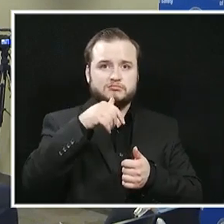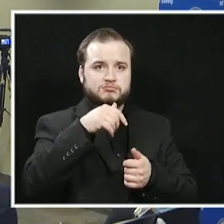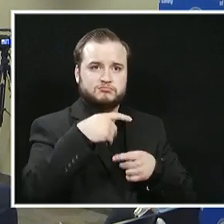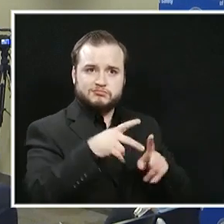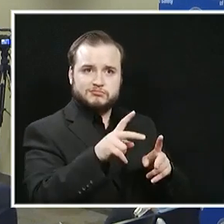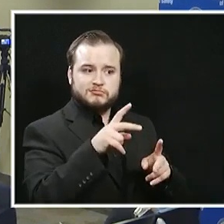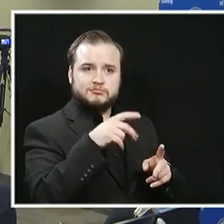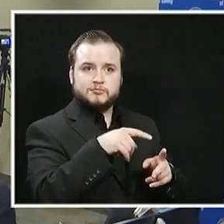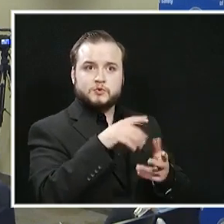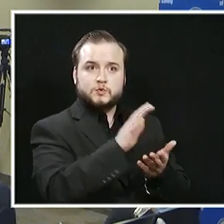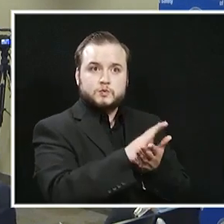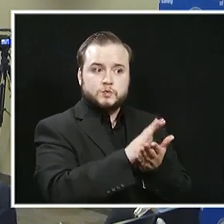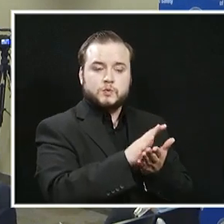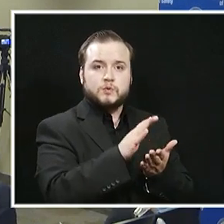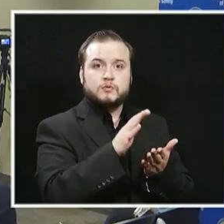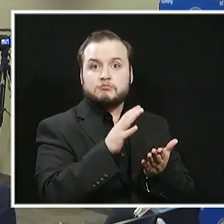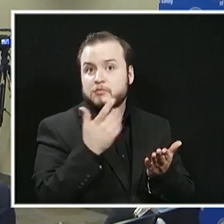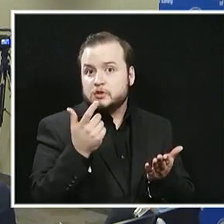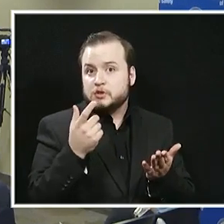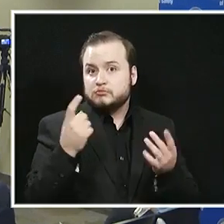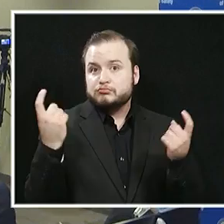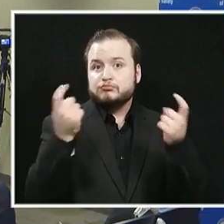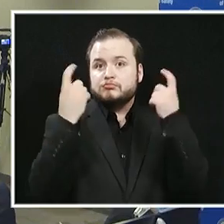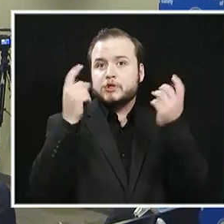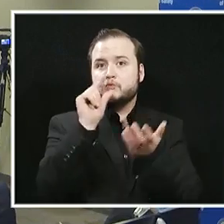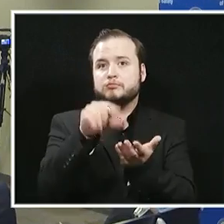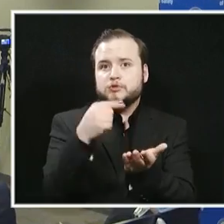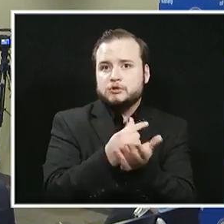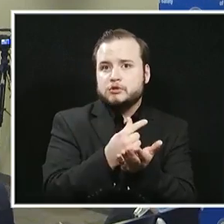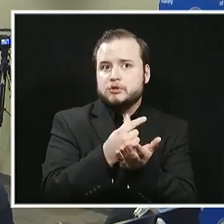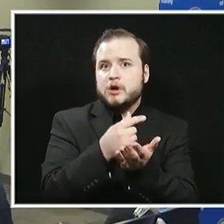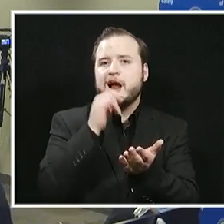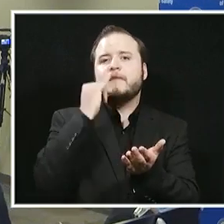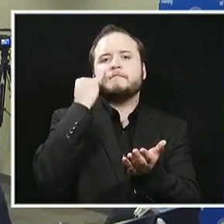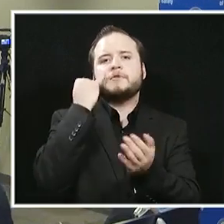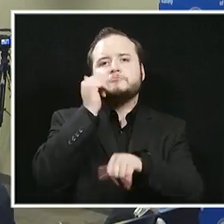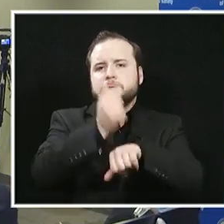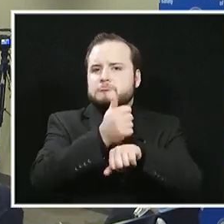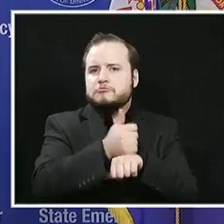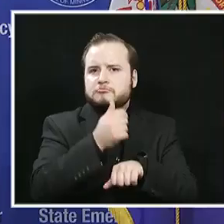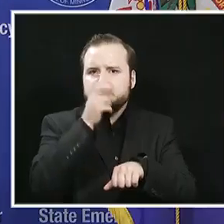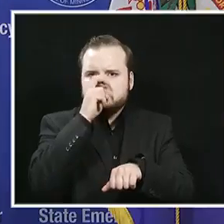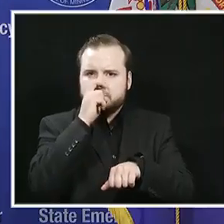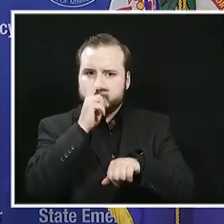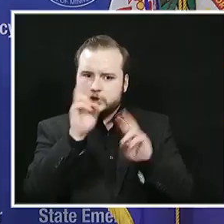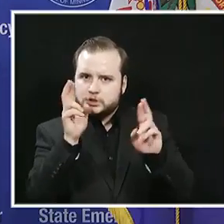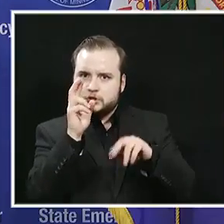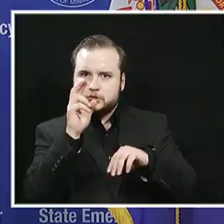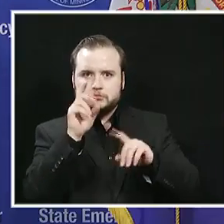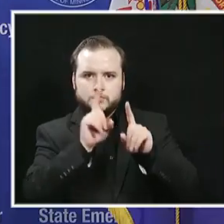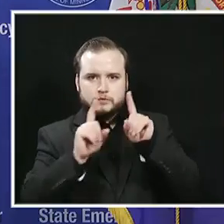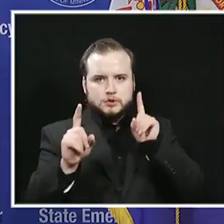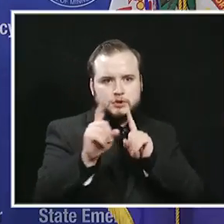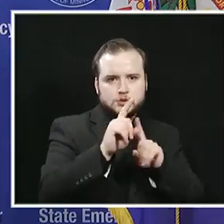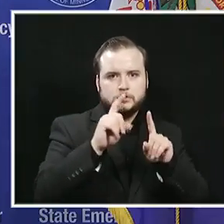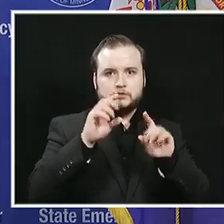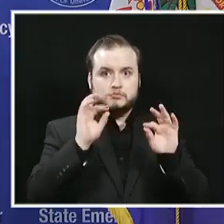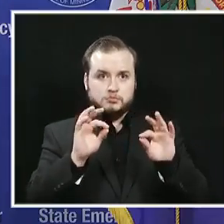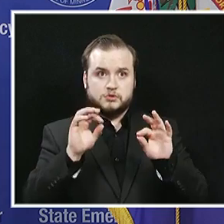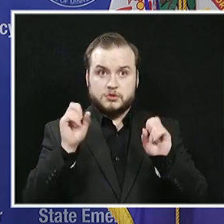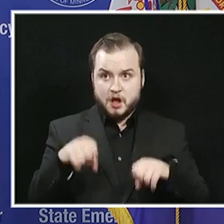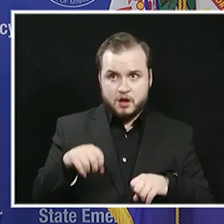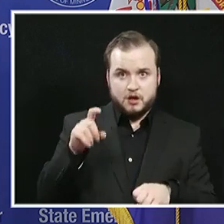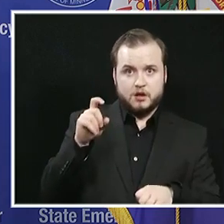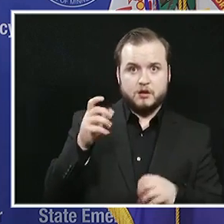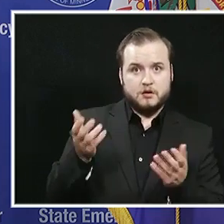graduation ceremonies if they have proper social distancing guidelines in the month of June? Yeah, and the large gatherings, of